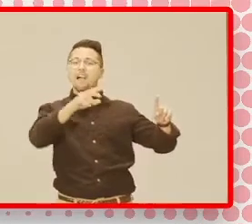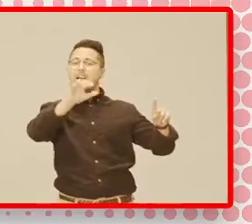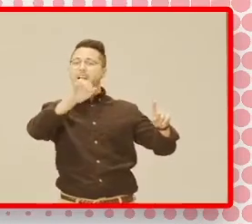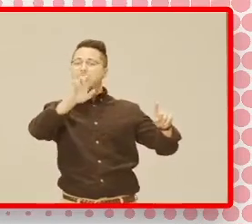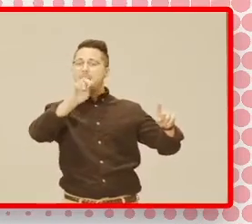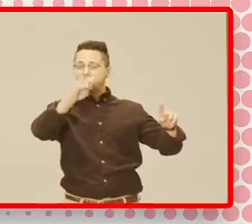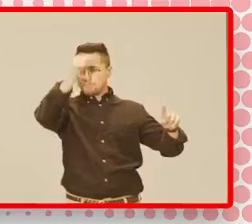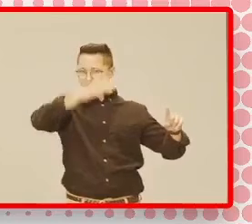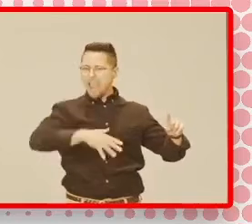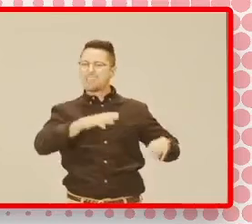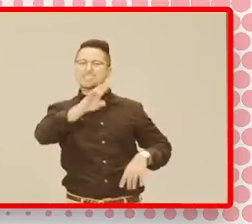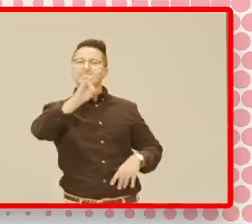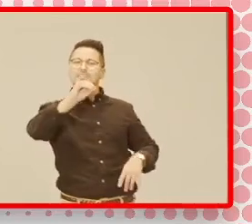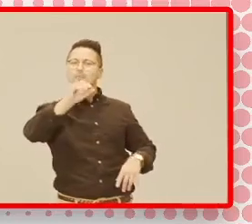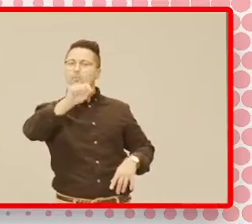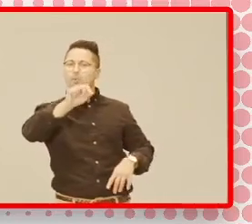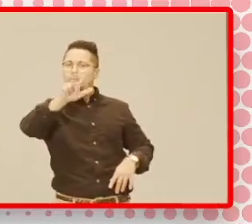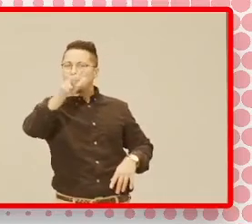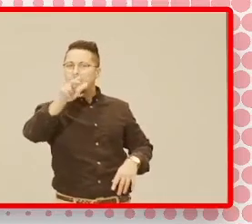70.3 miles.